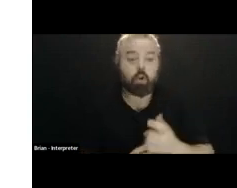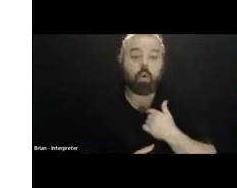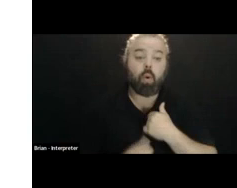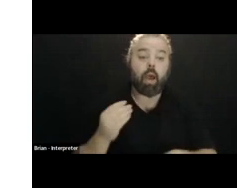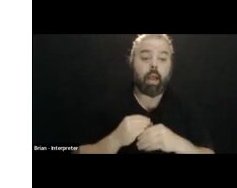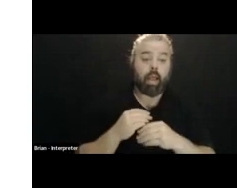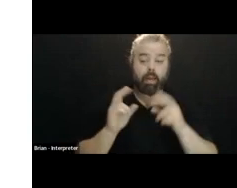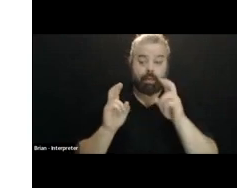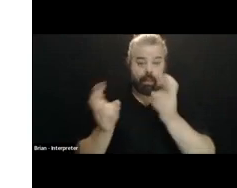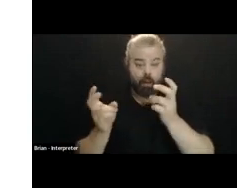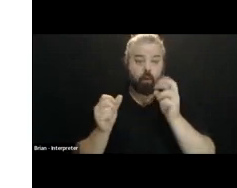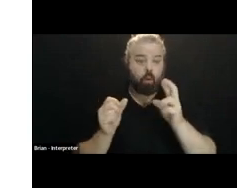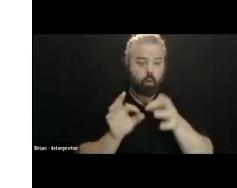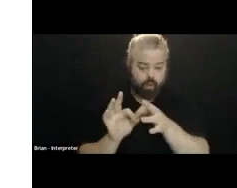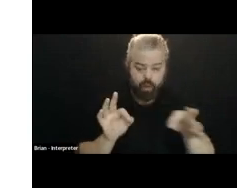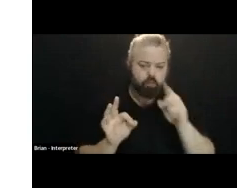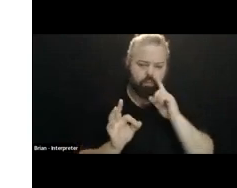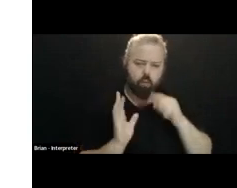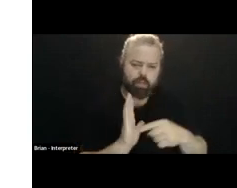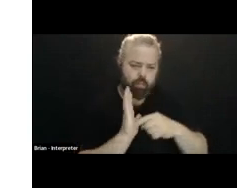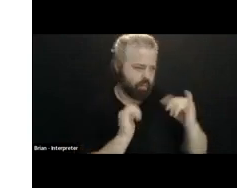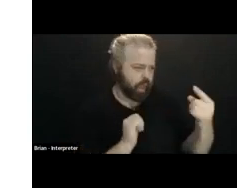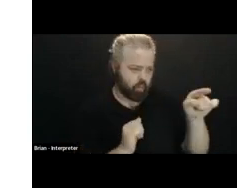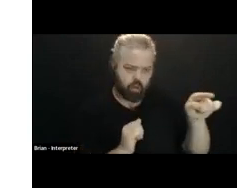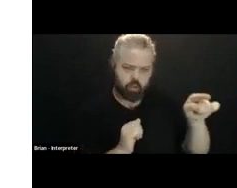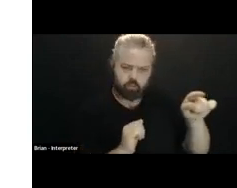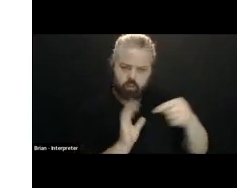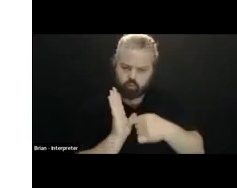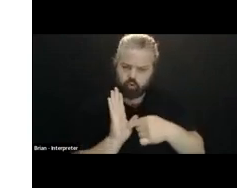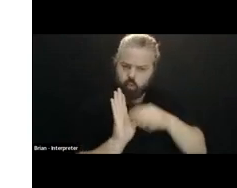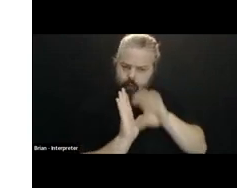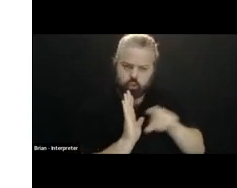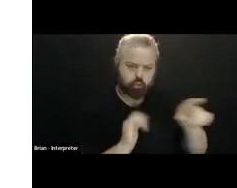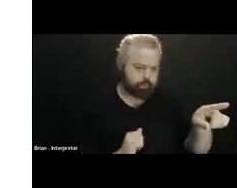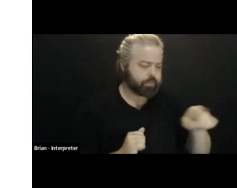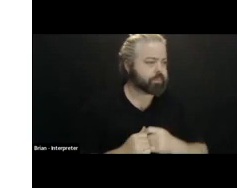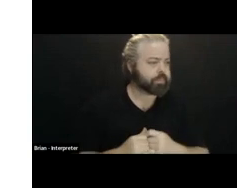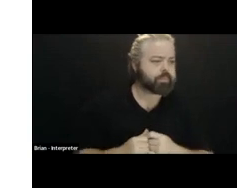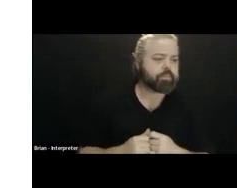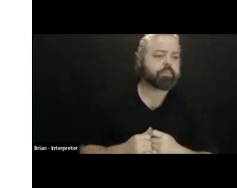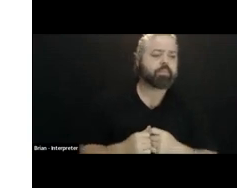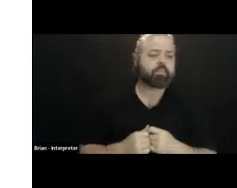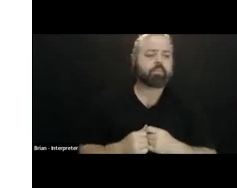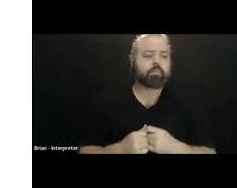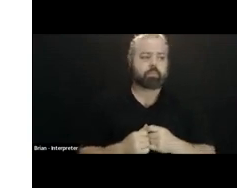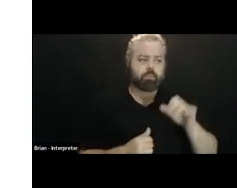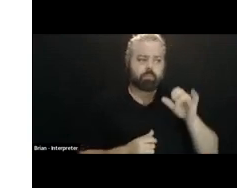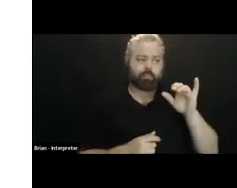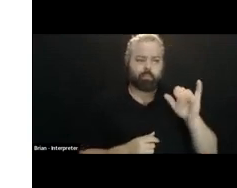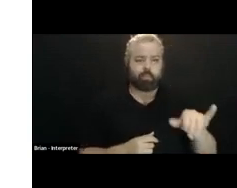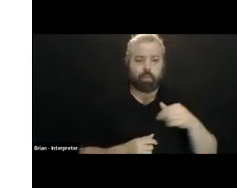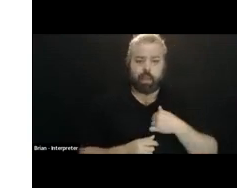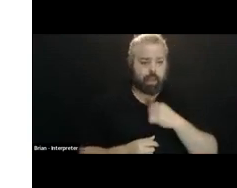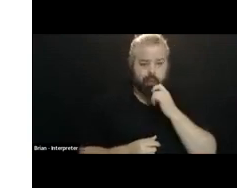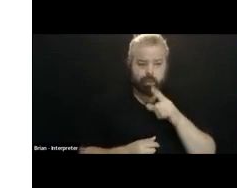for a table, this one, for example, that I have a screenshot of in my slides, I did that not by just typing the